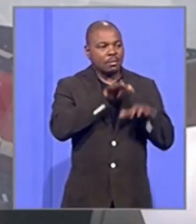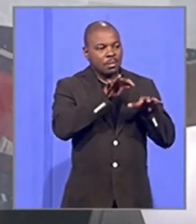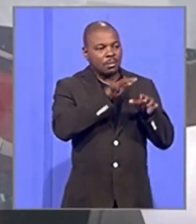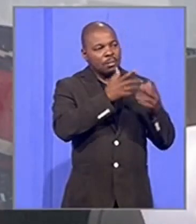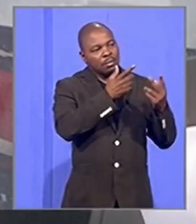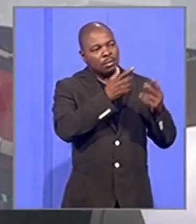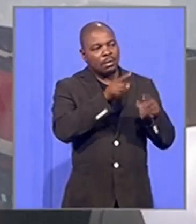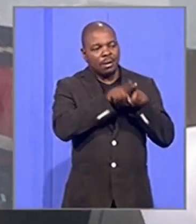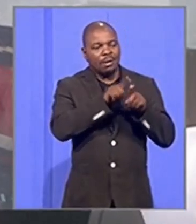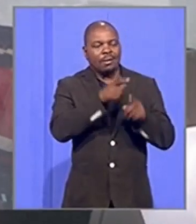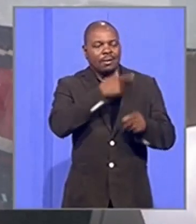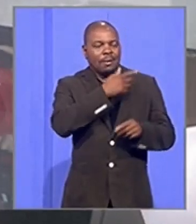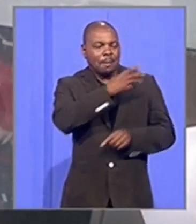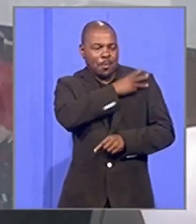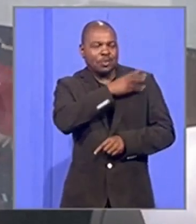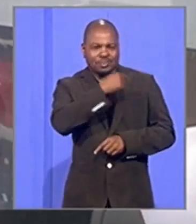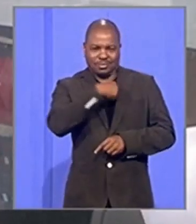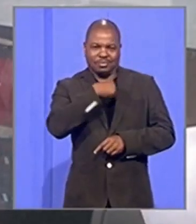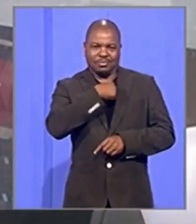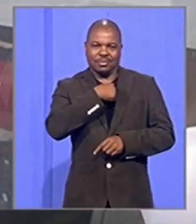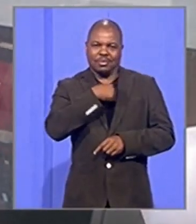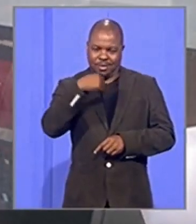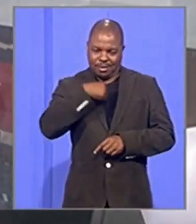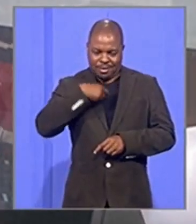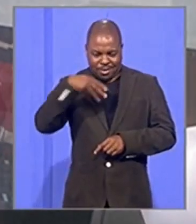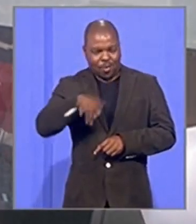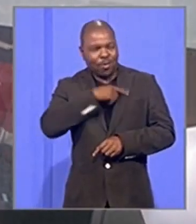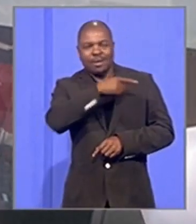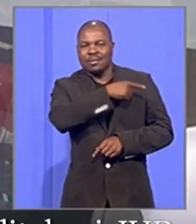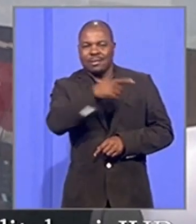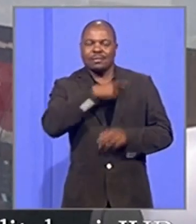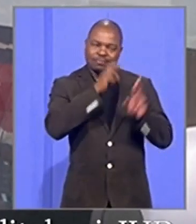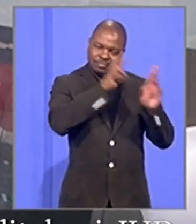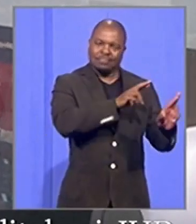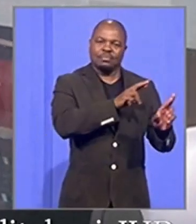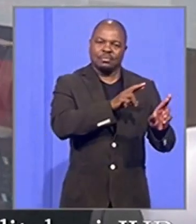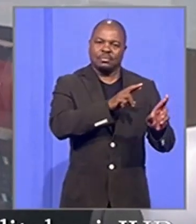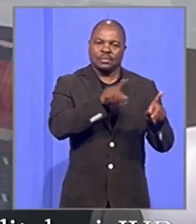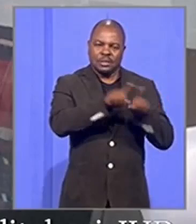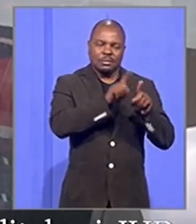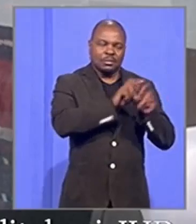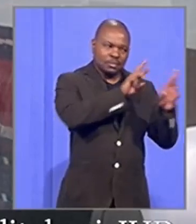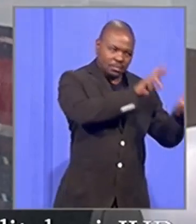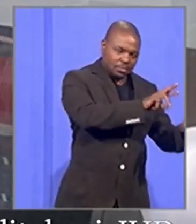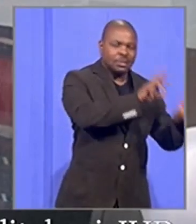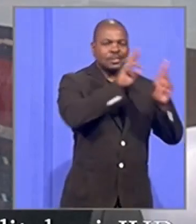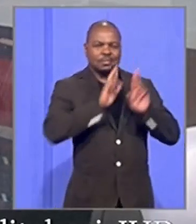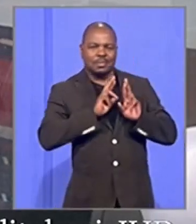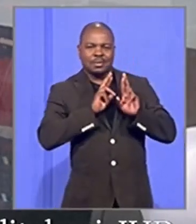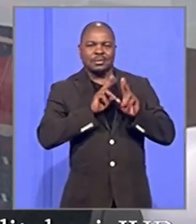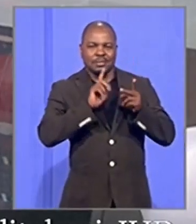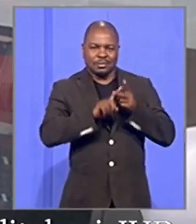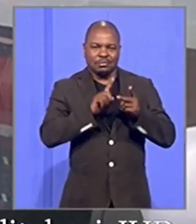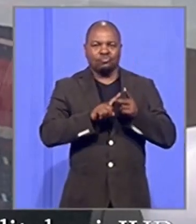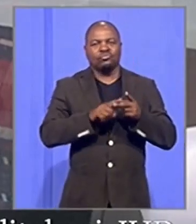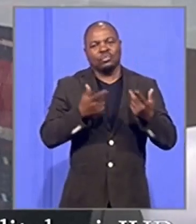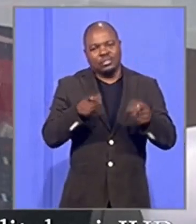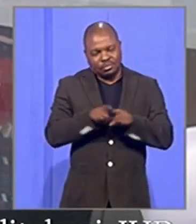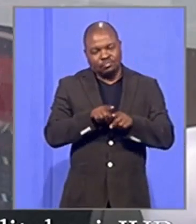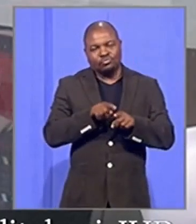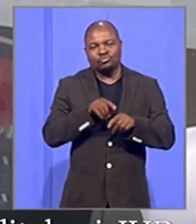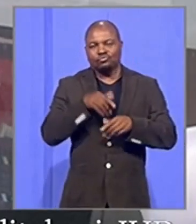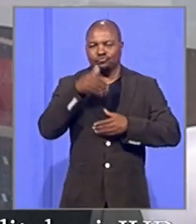jwale ka makgowa a rona ba re hobane re mona ka bona so le bona re ba kopa re hlomphane then ebe re tlang ka nnete re